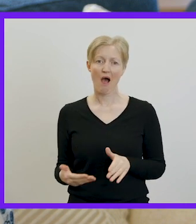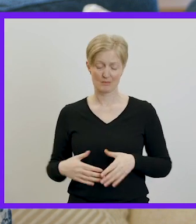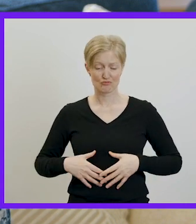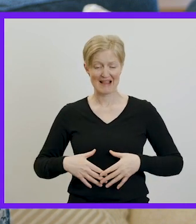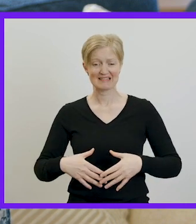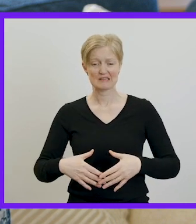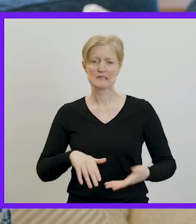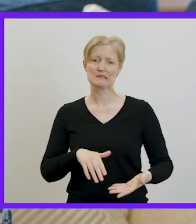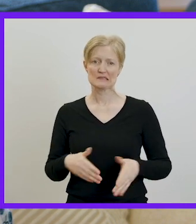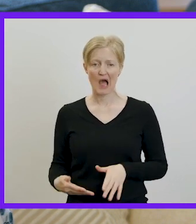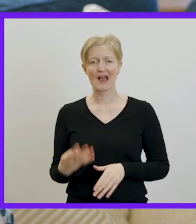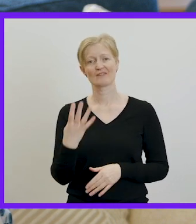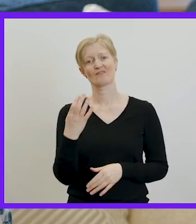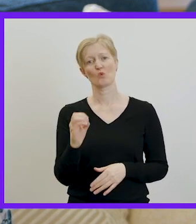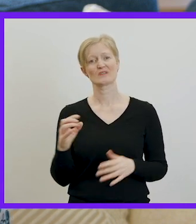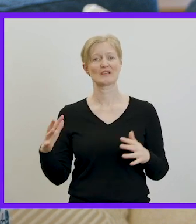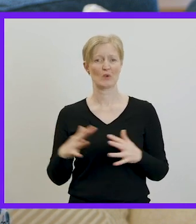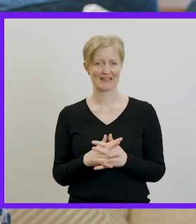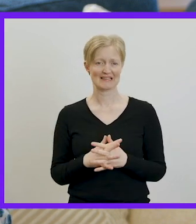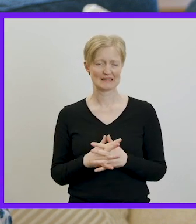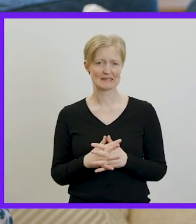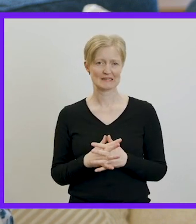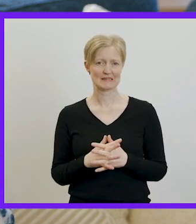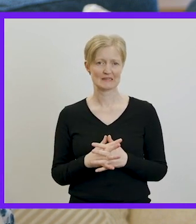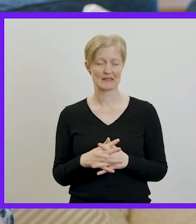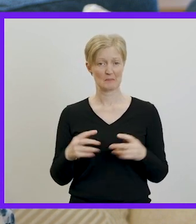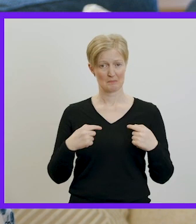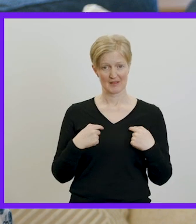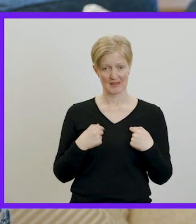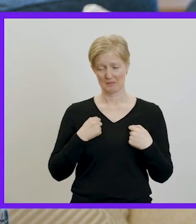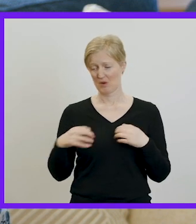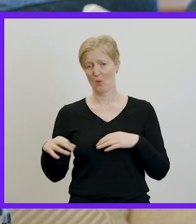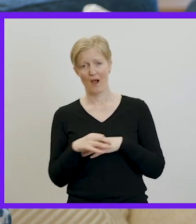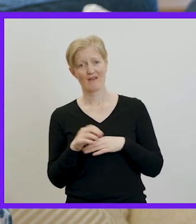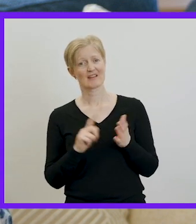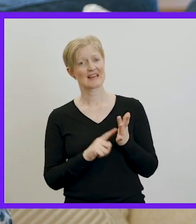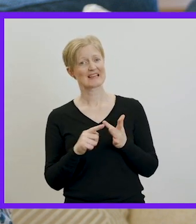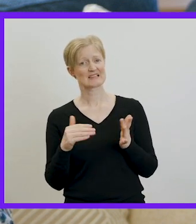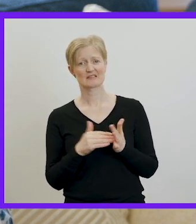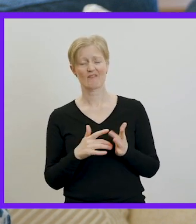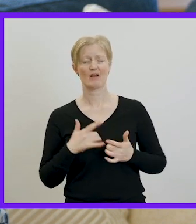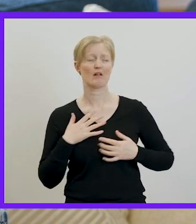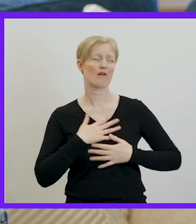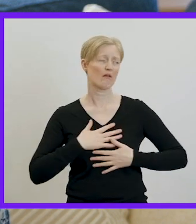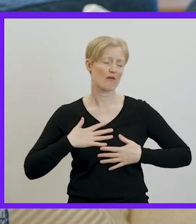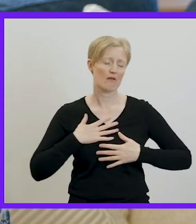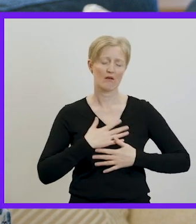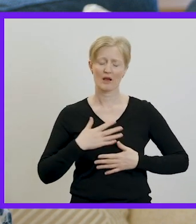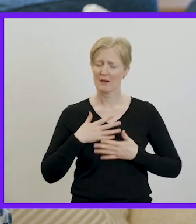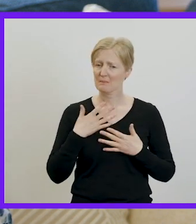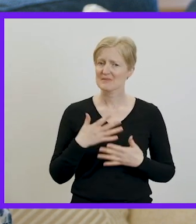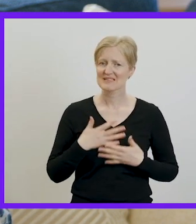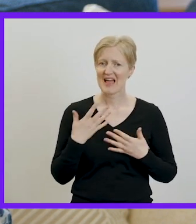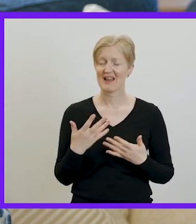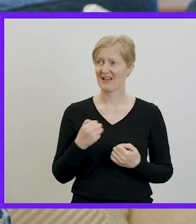in the womb. She died at 40 weeks on her due date. And both my wife Liz and I were just so discouraged, and even